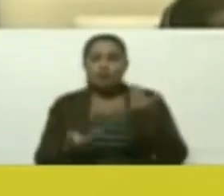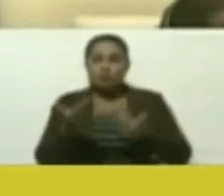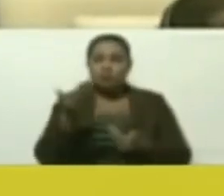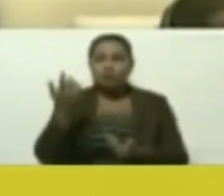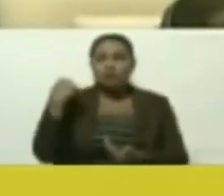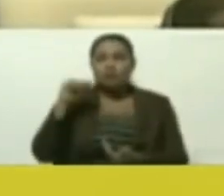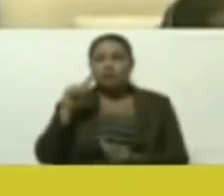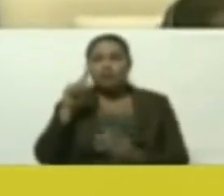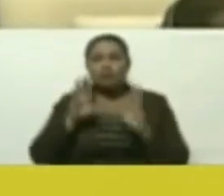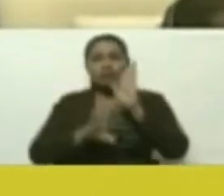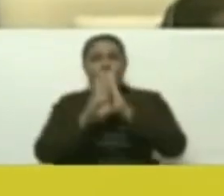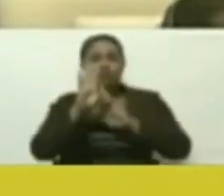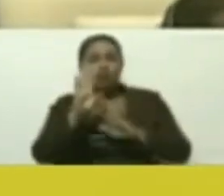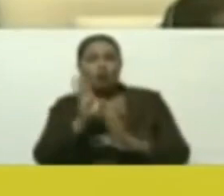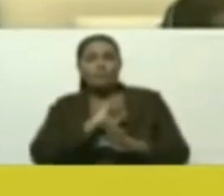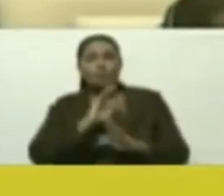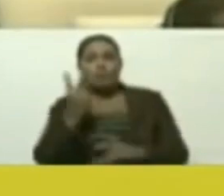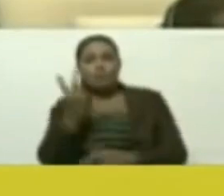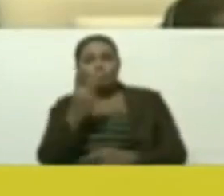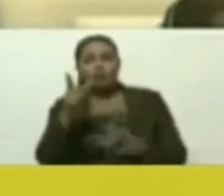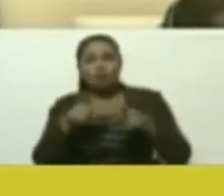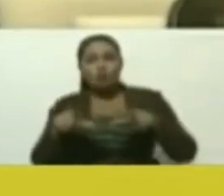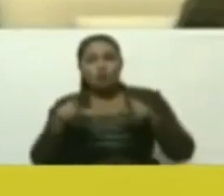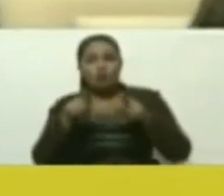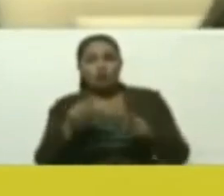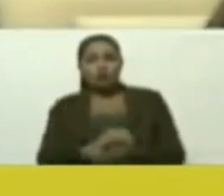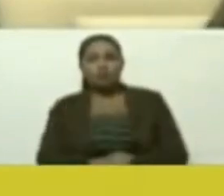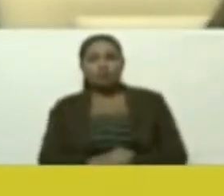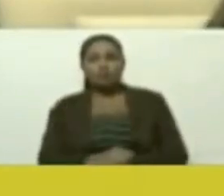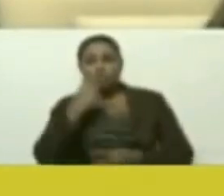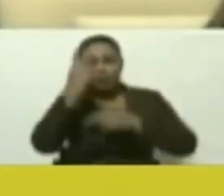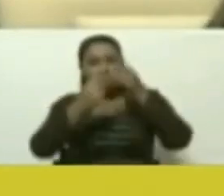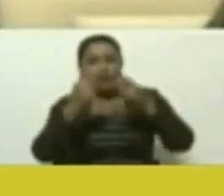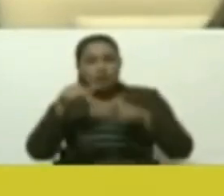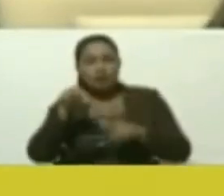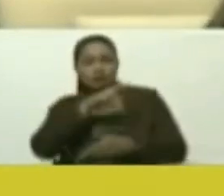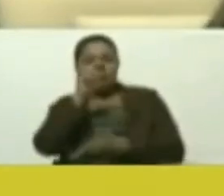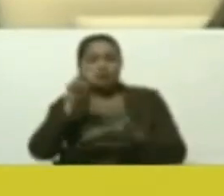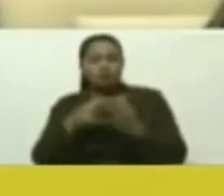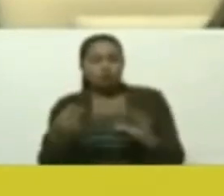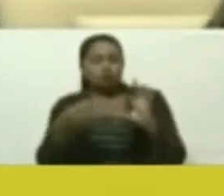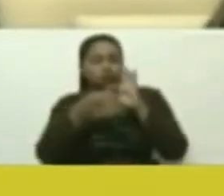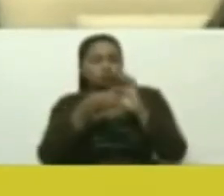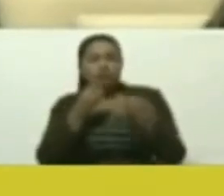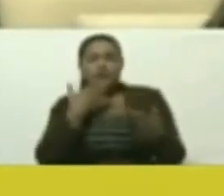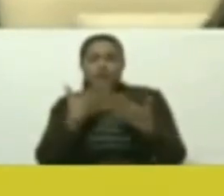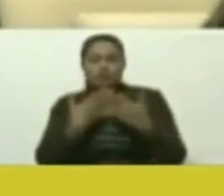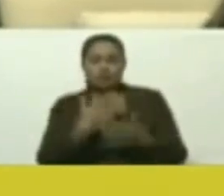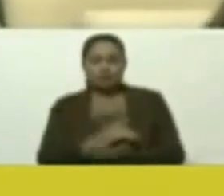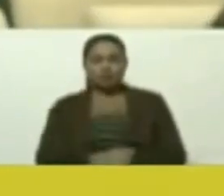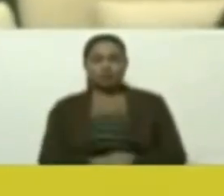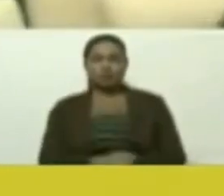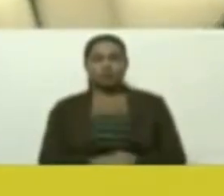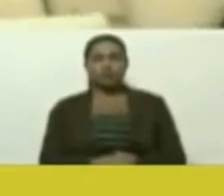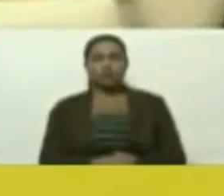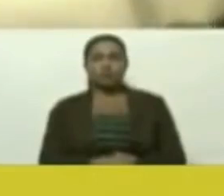what's the role of Turkey in the geopolitical in Venezuela, and what's the importance of your visit in this